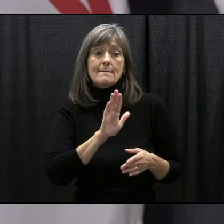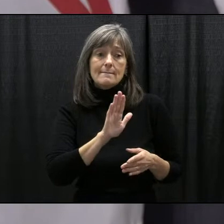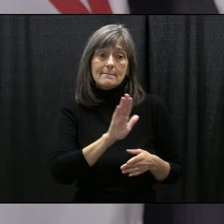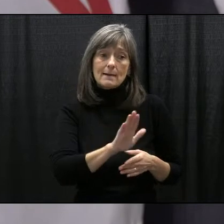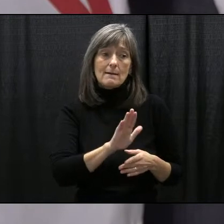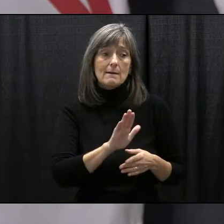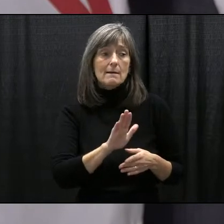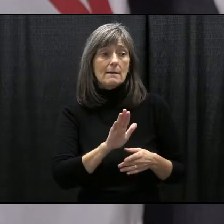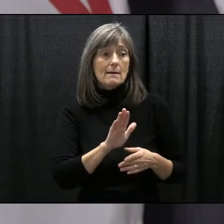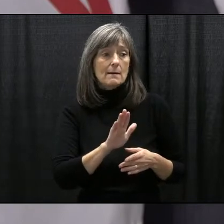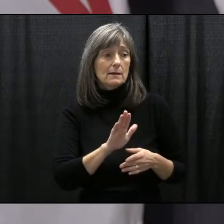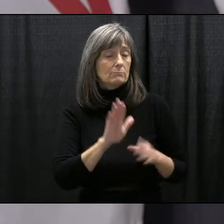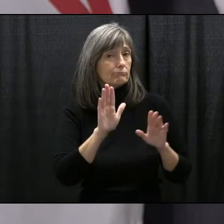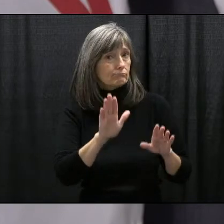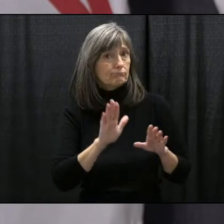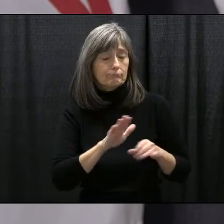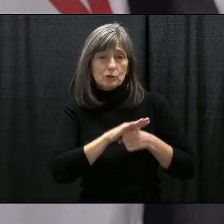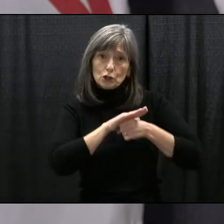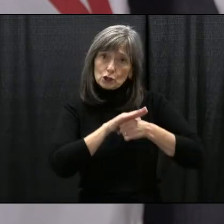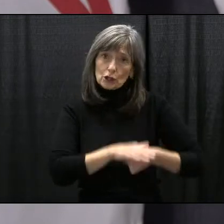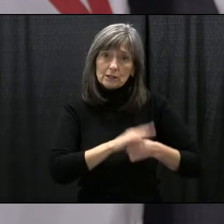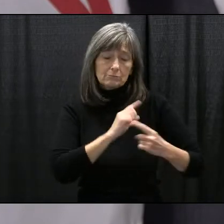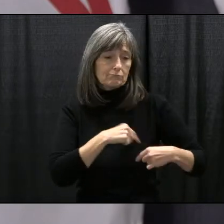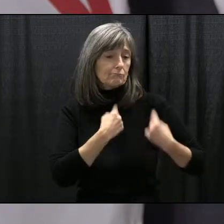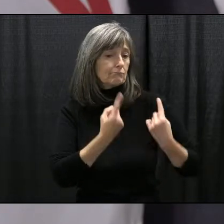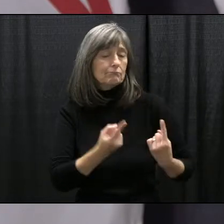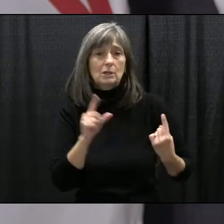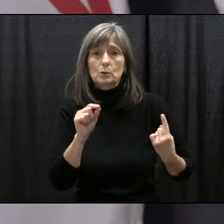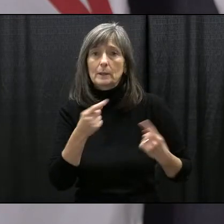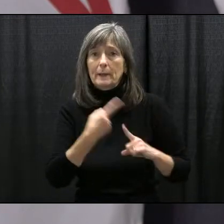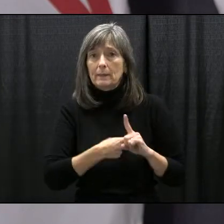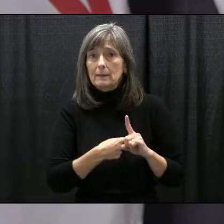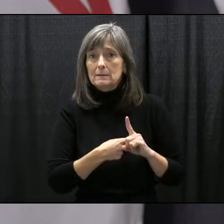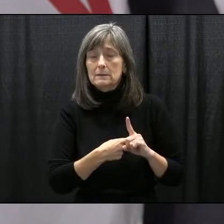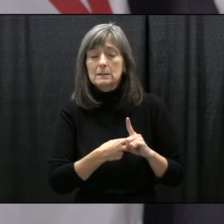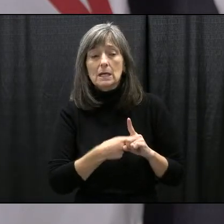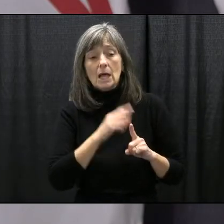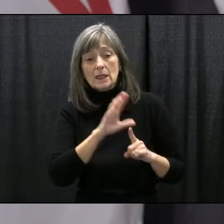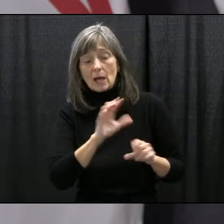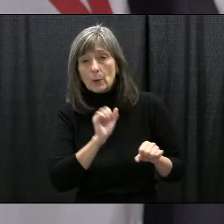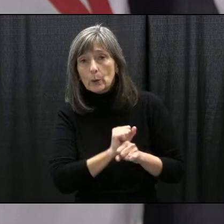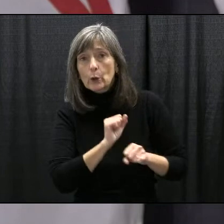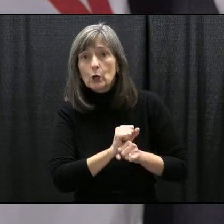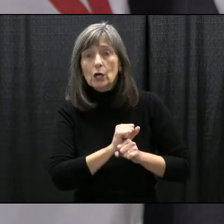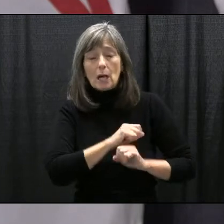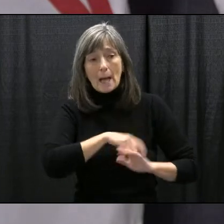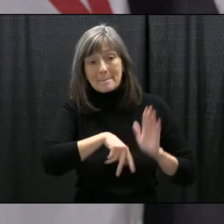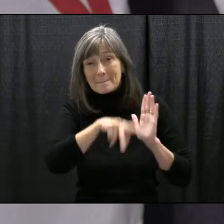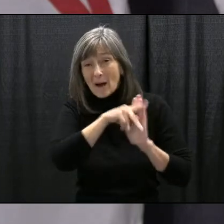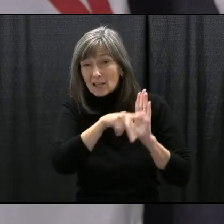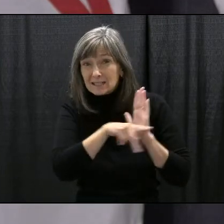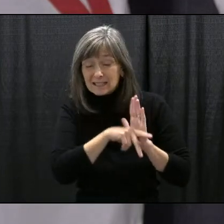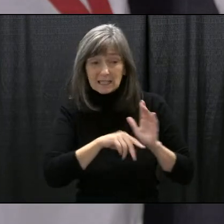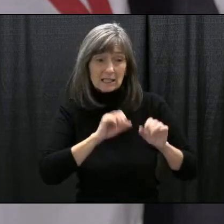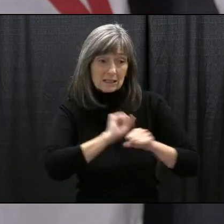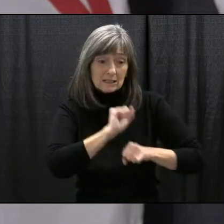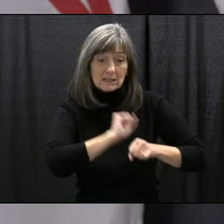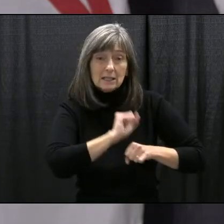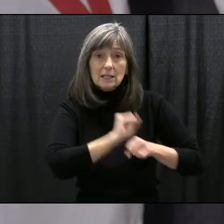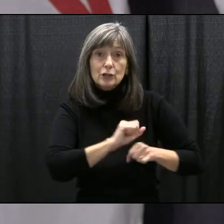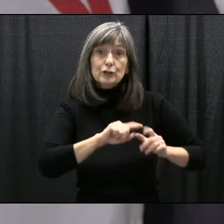been under an amazing stress over the last 20 months. The work, the policy work that was started here